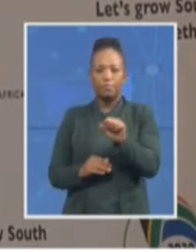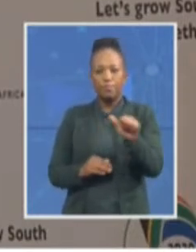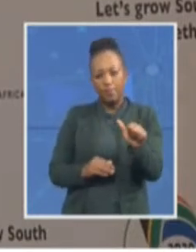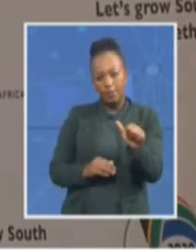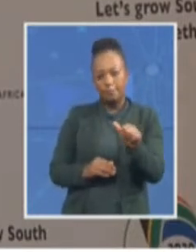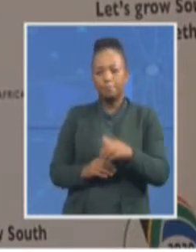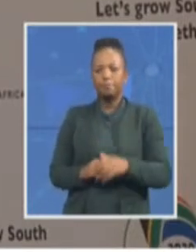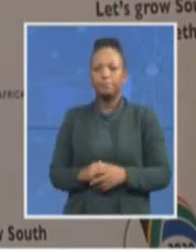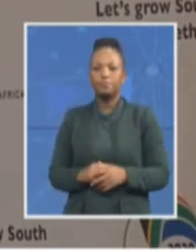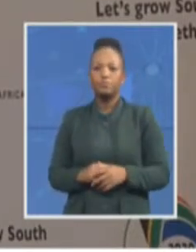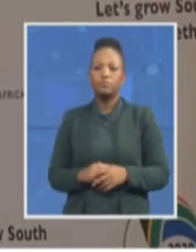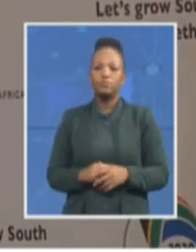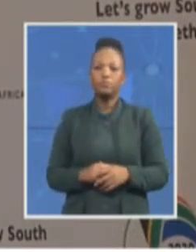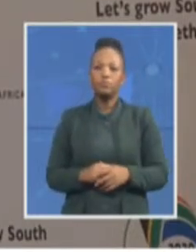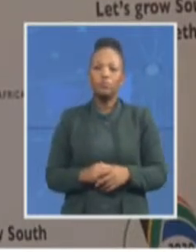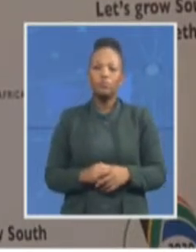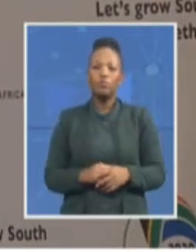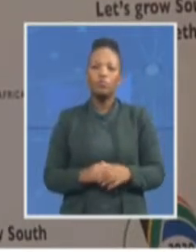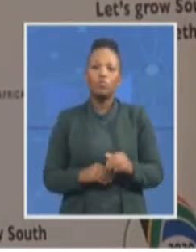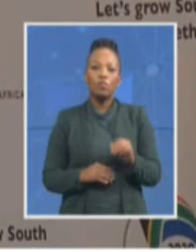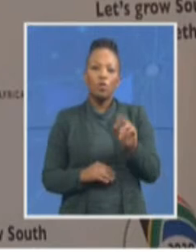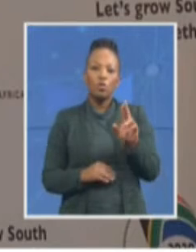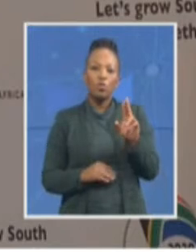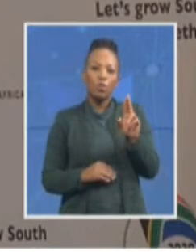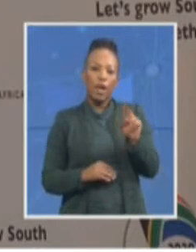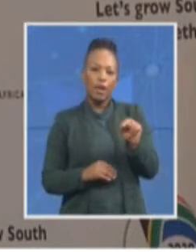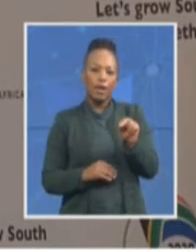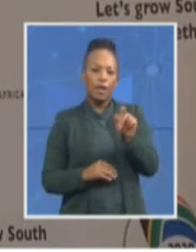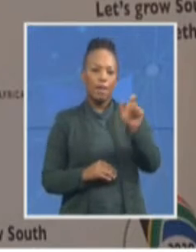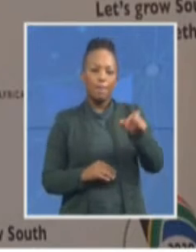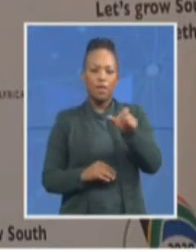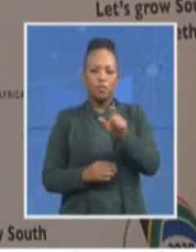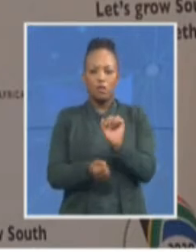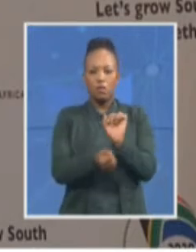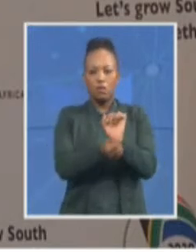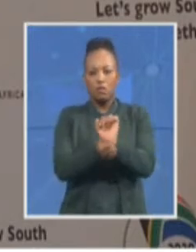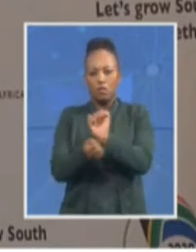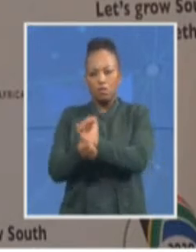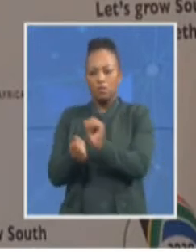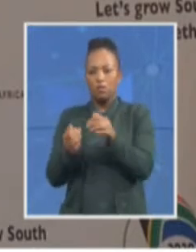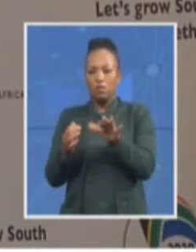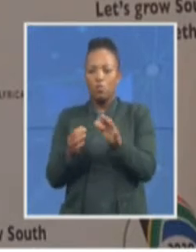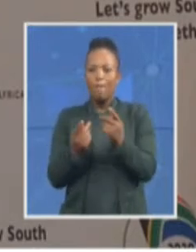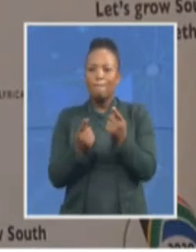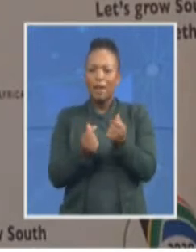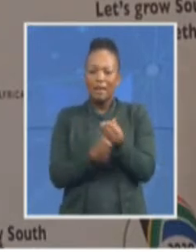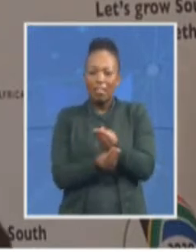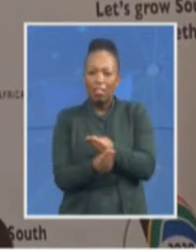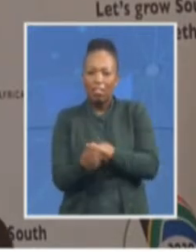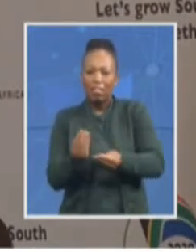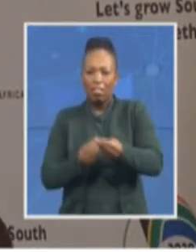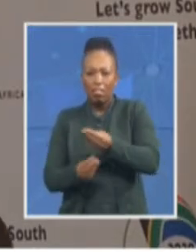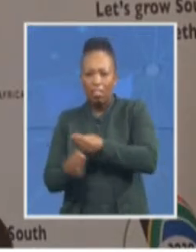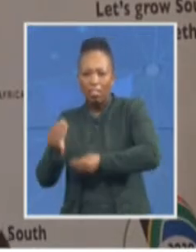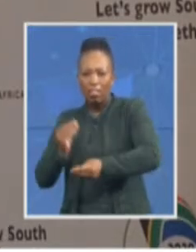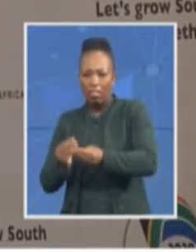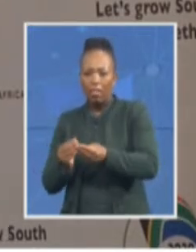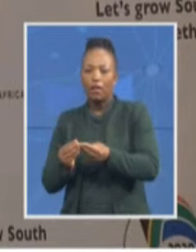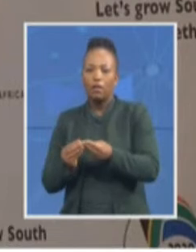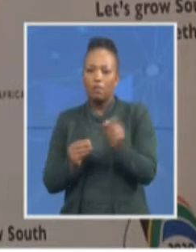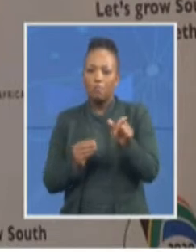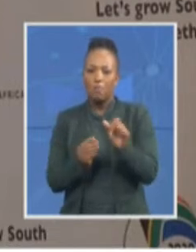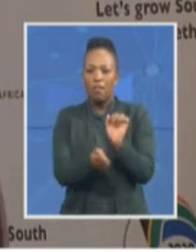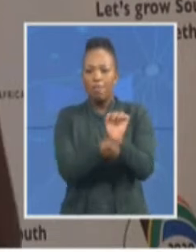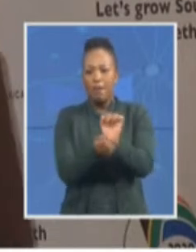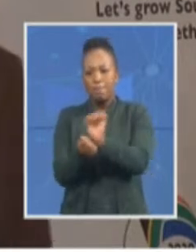arrest of individuals allegedly involved in money laundering. We continue to work with our international partners to